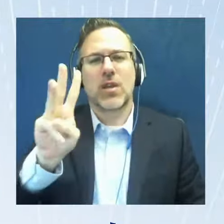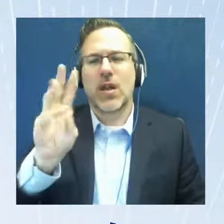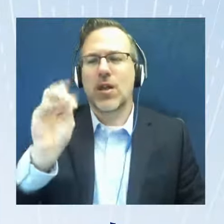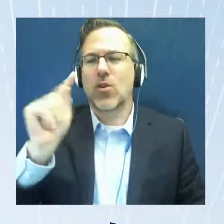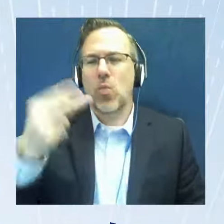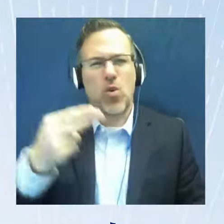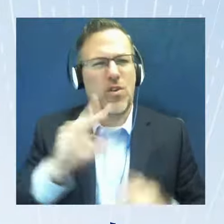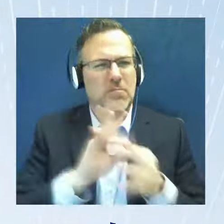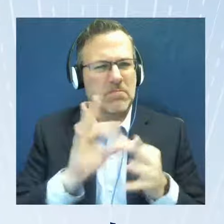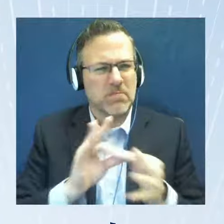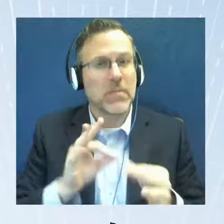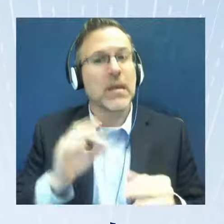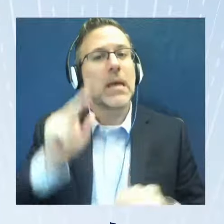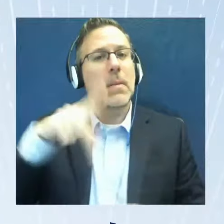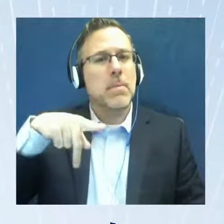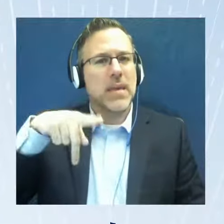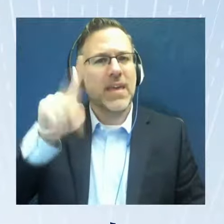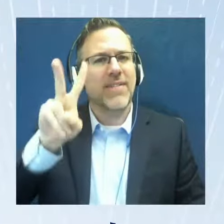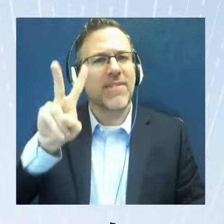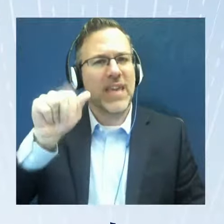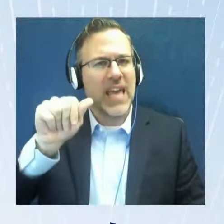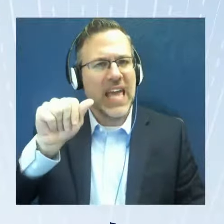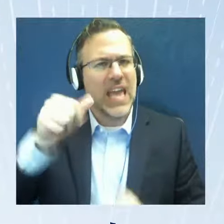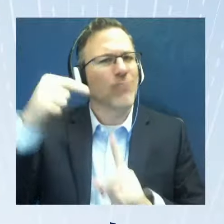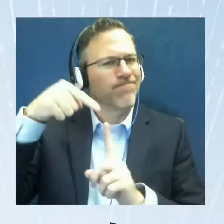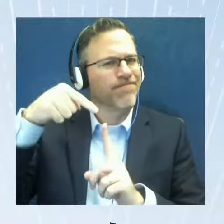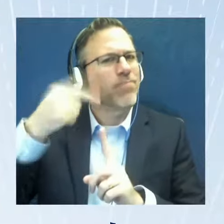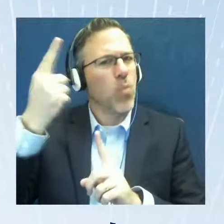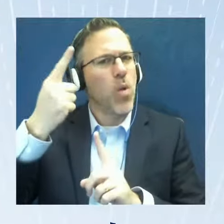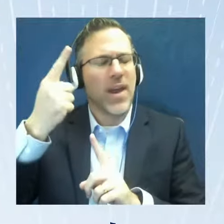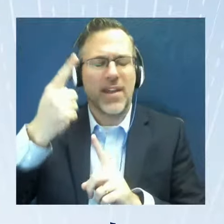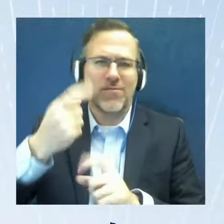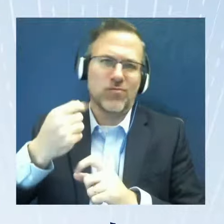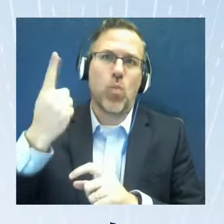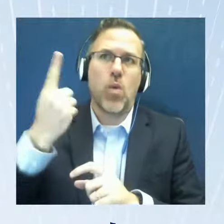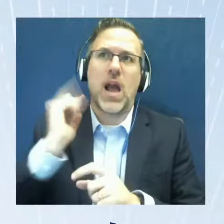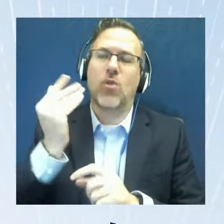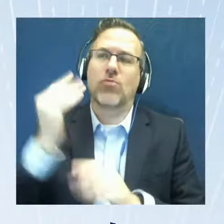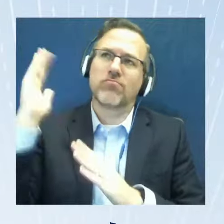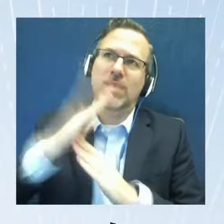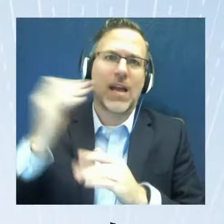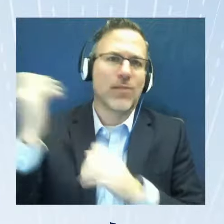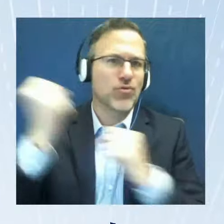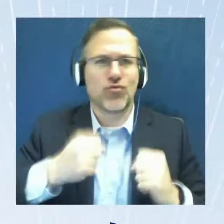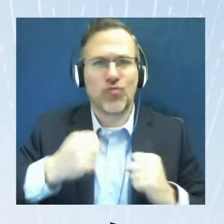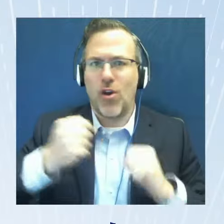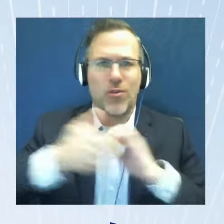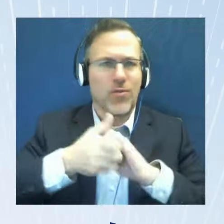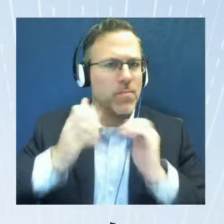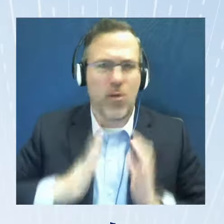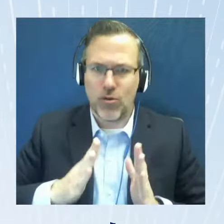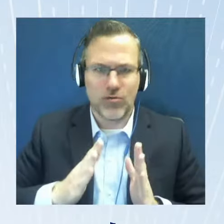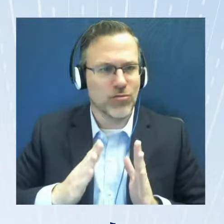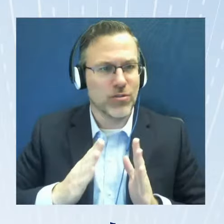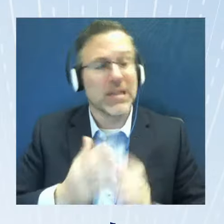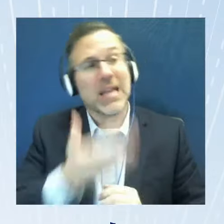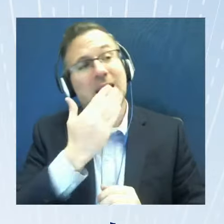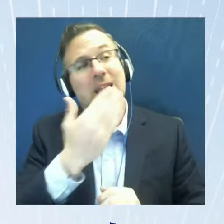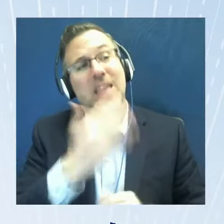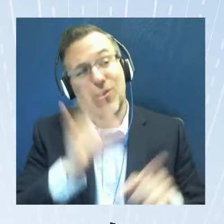PVA has been really one of the strongest partners in all of these pieces of legislation that I've moved, and I thank you for that,